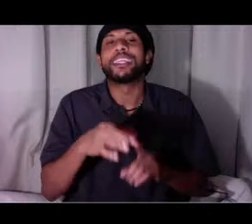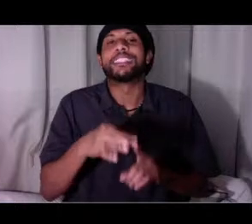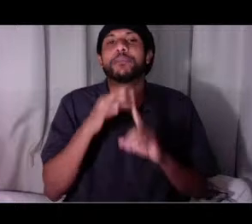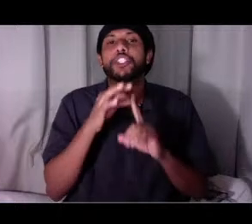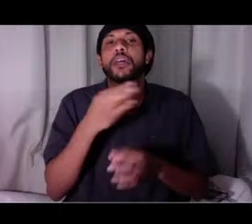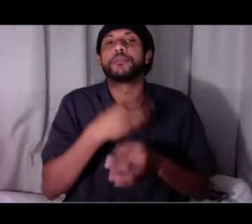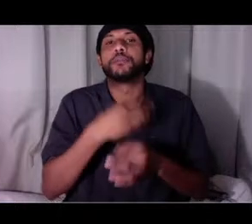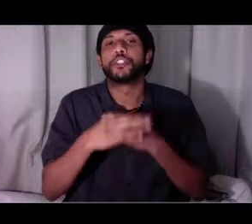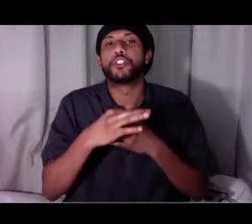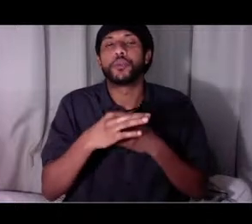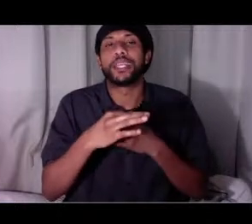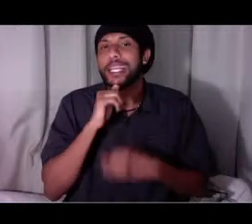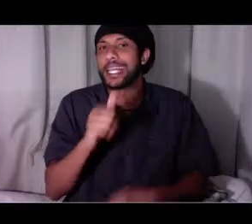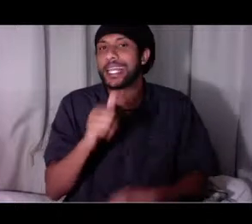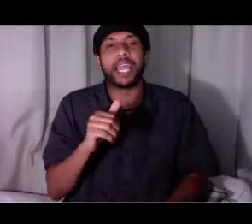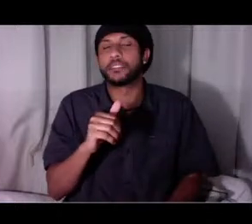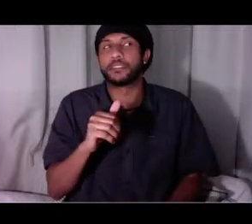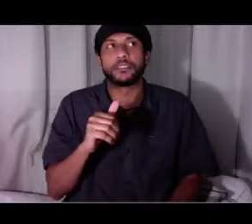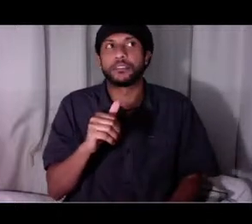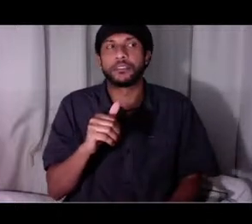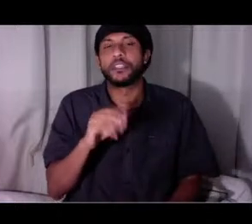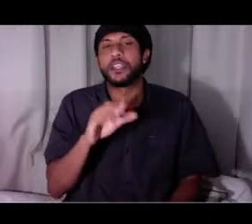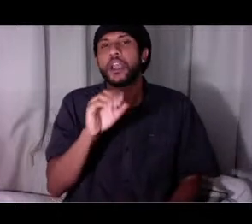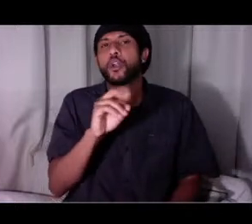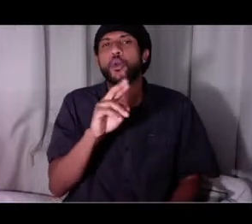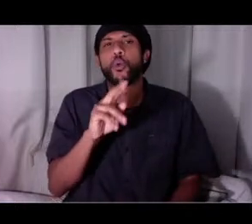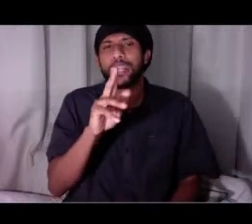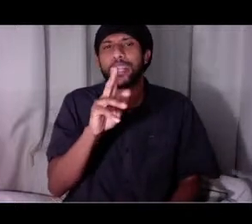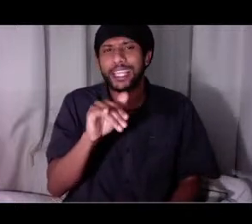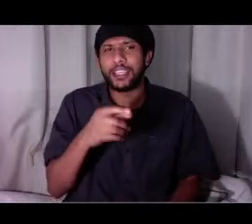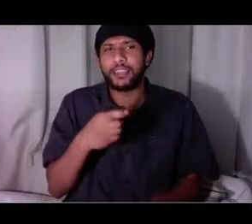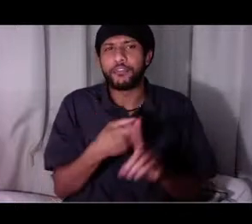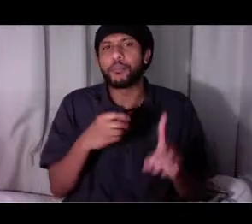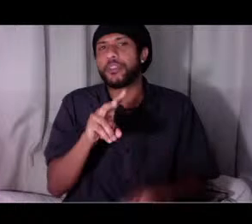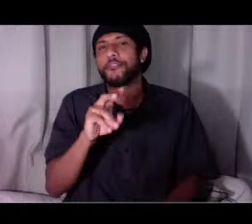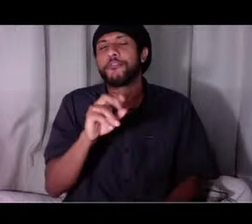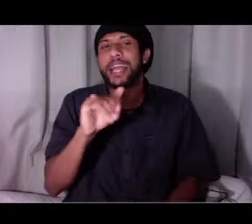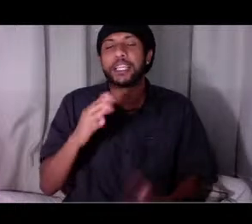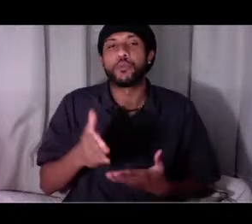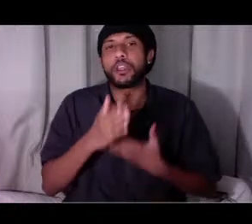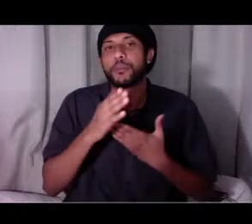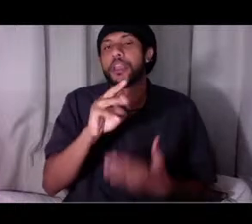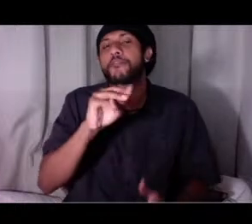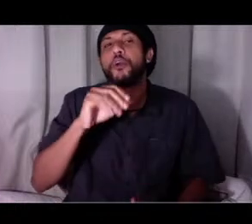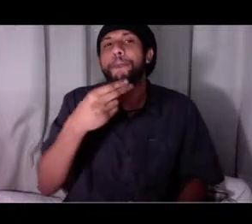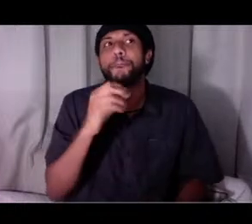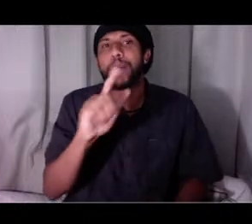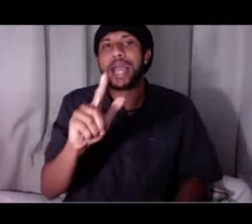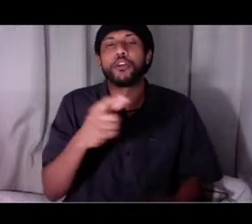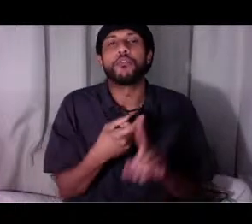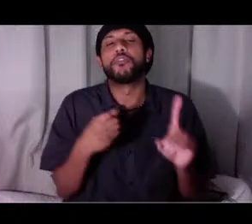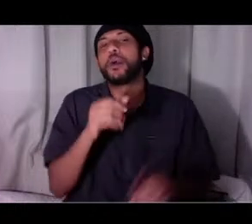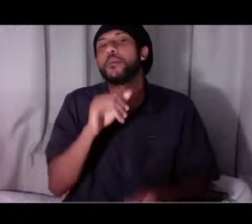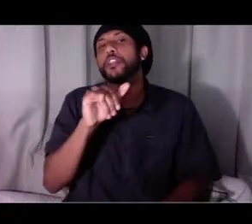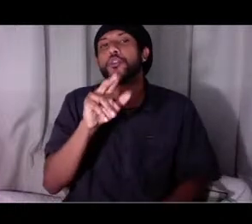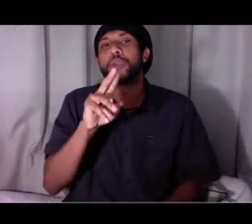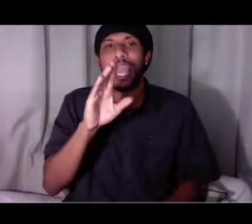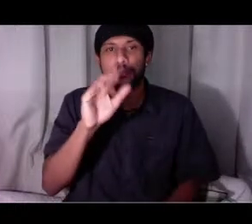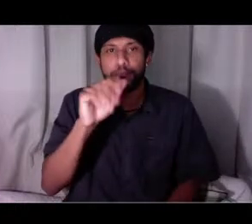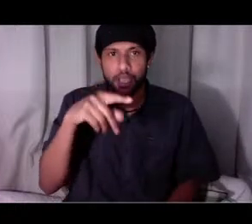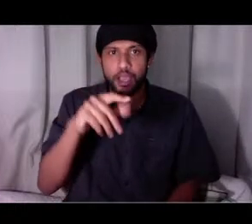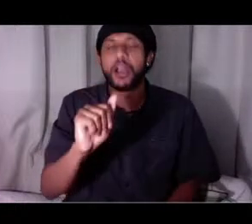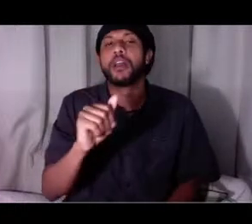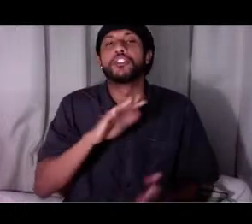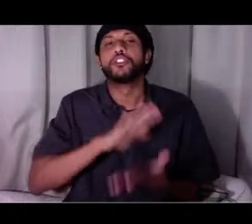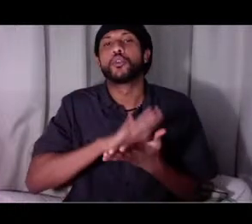substituting instead of Mr Courtney from lern Valley that we recommend a nominate Mr Michael snellings from Uka calam Mesa joint uni School